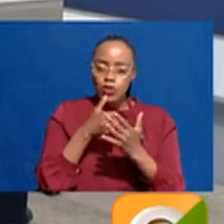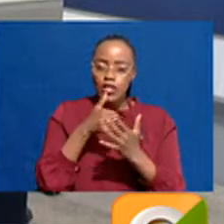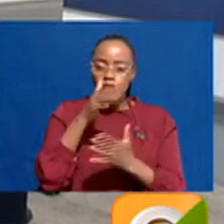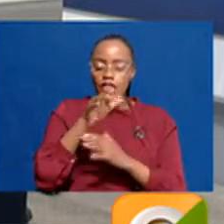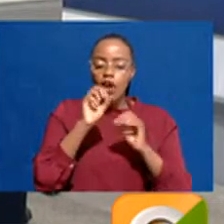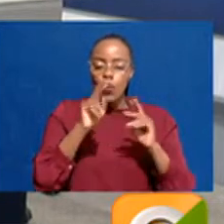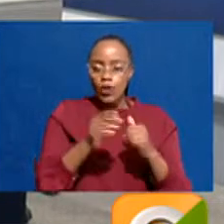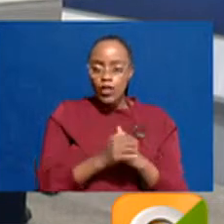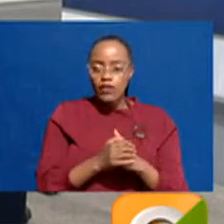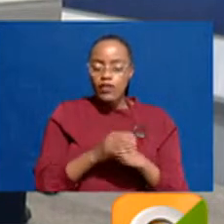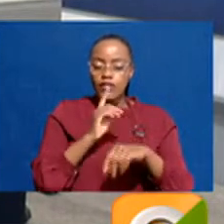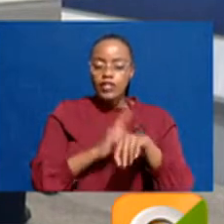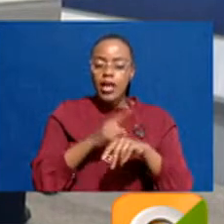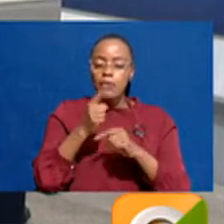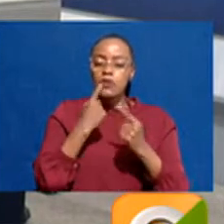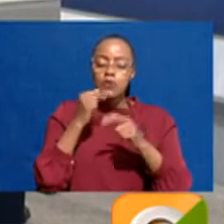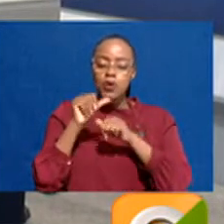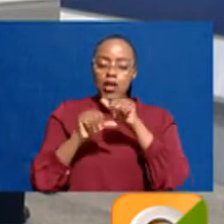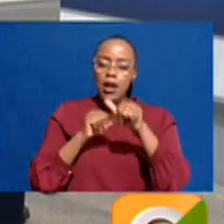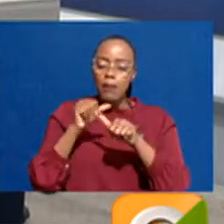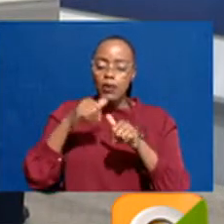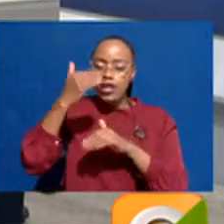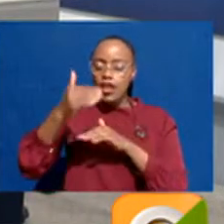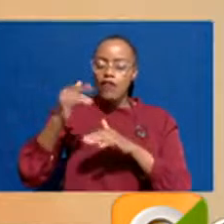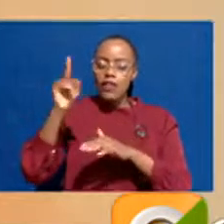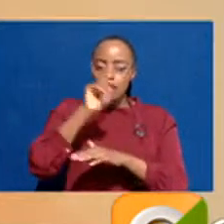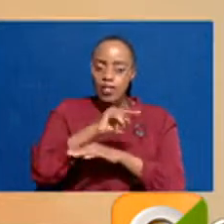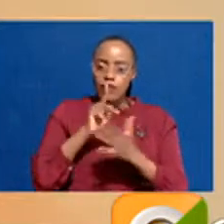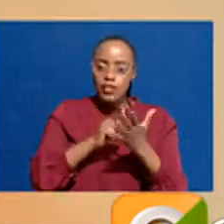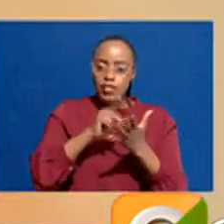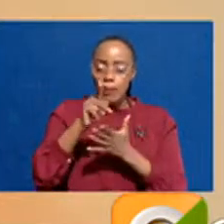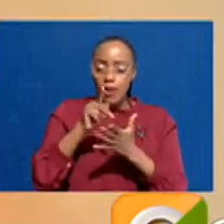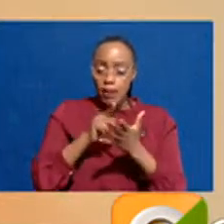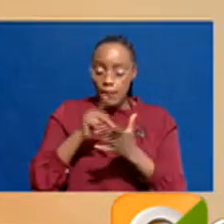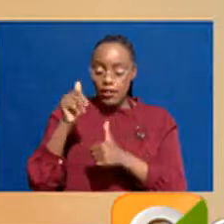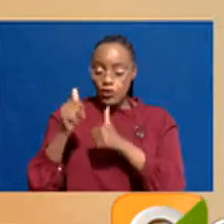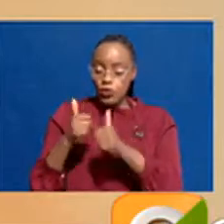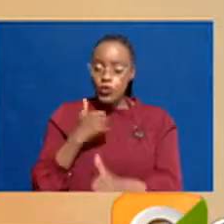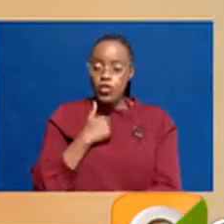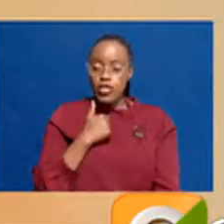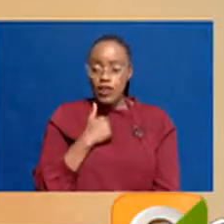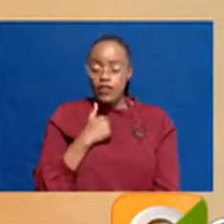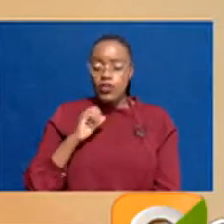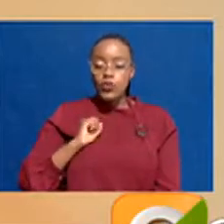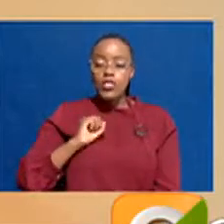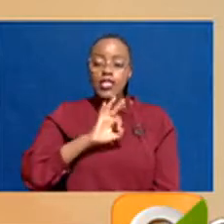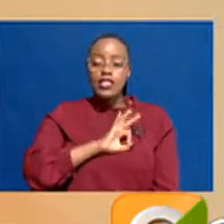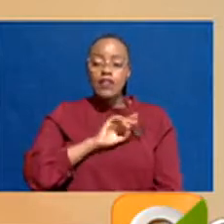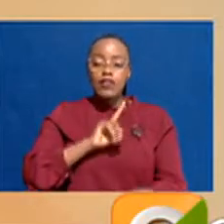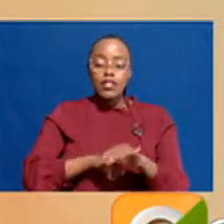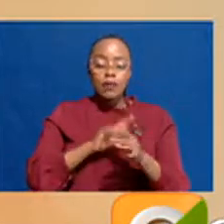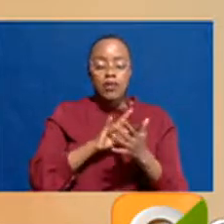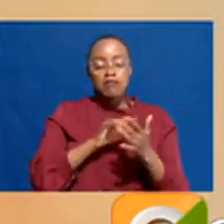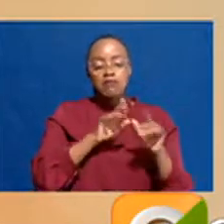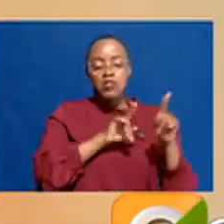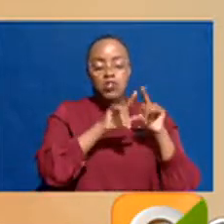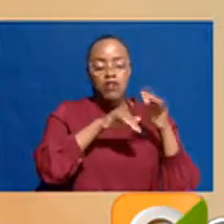Okay. When you talk about the daily subsistence allowances that are paid to staff when they travel out of